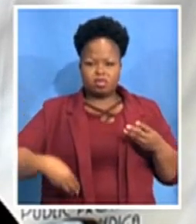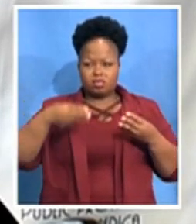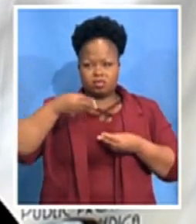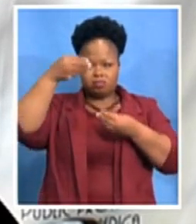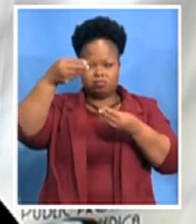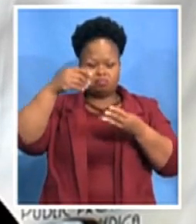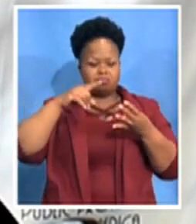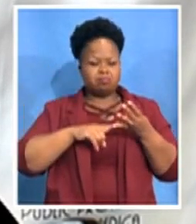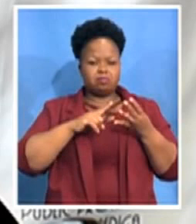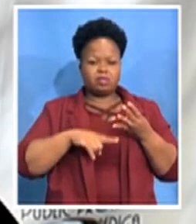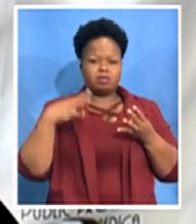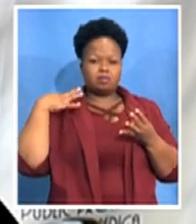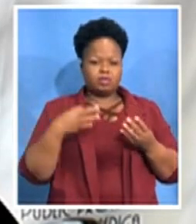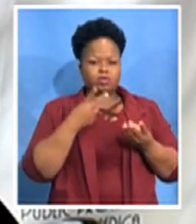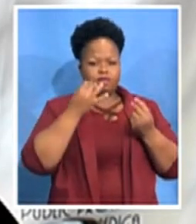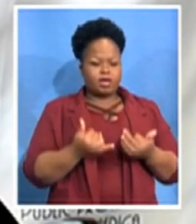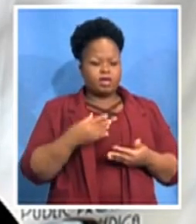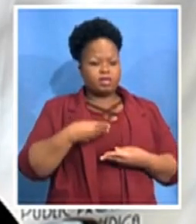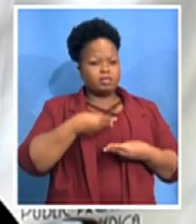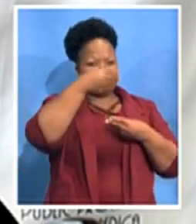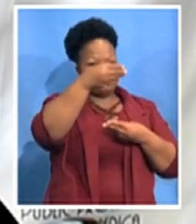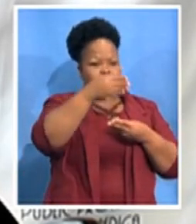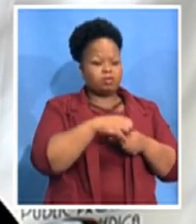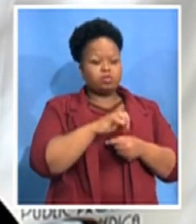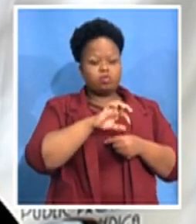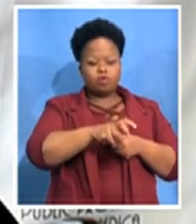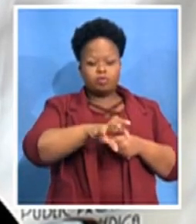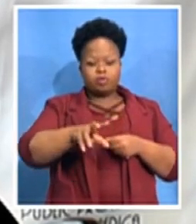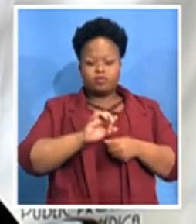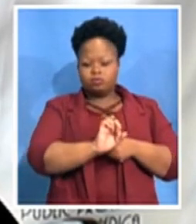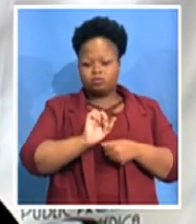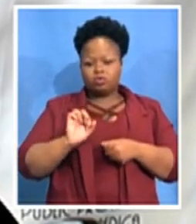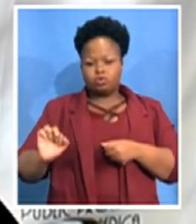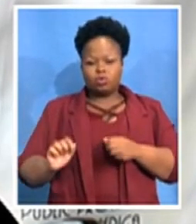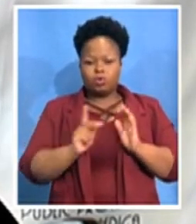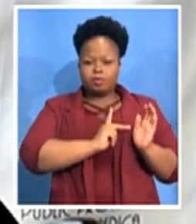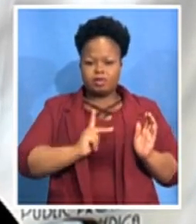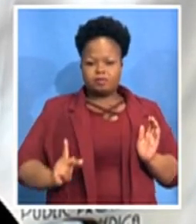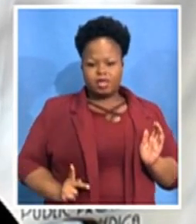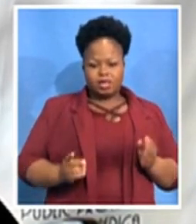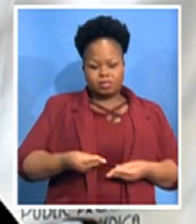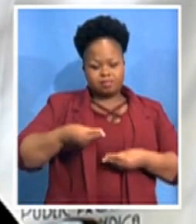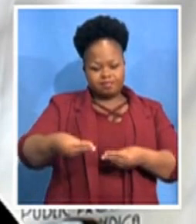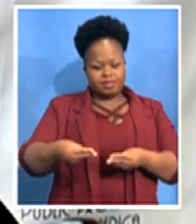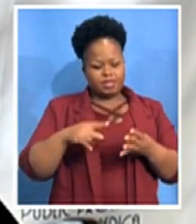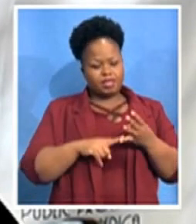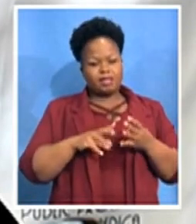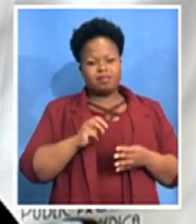Premiers of the respective provinces, as well as the MECs. And the purpose of the report is as